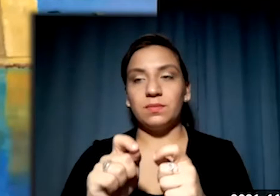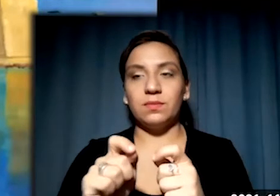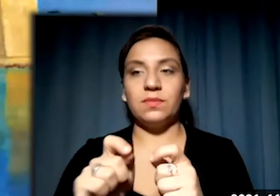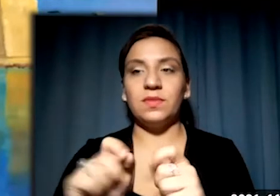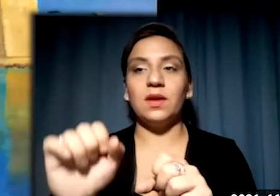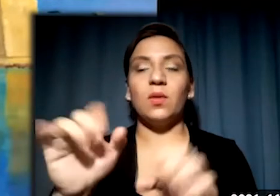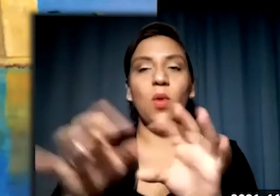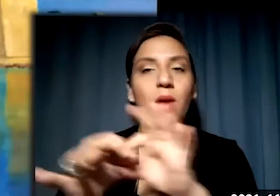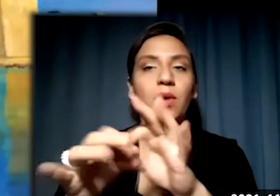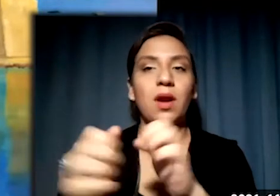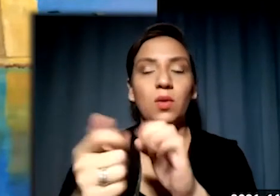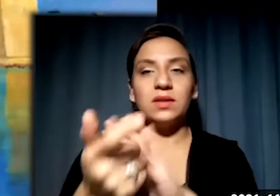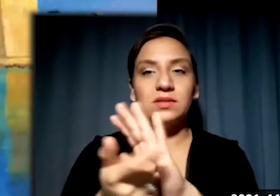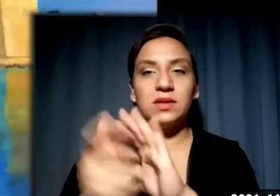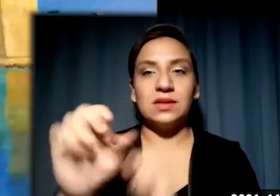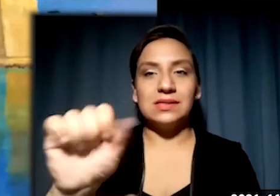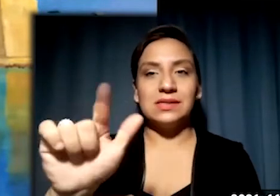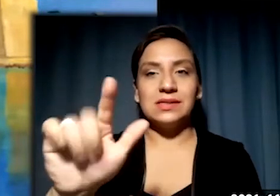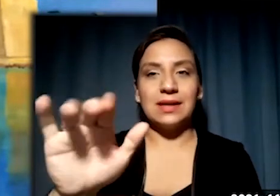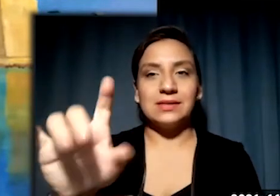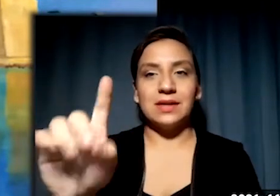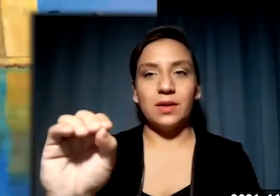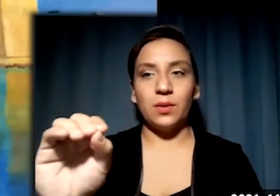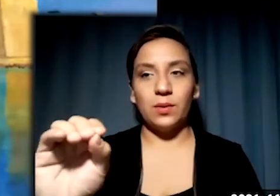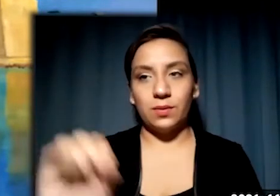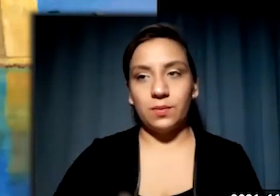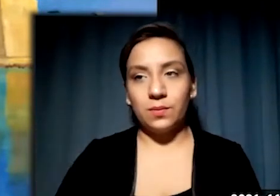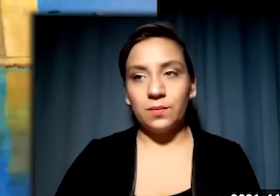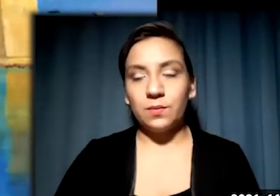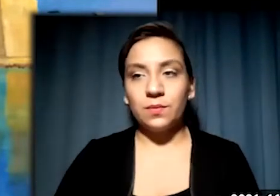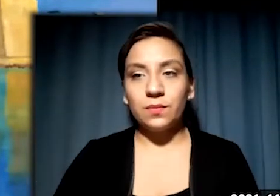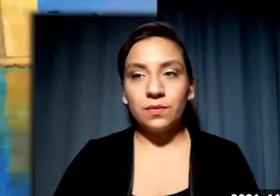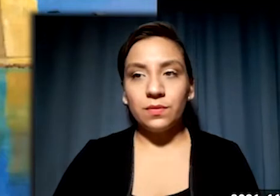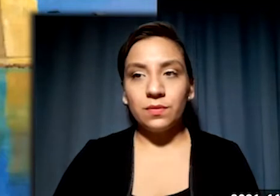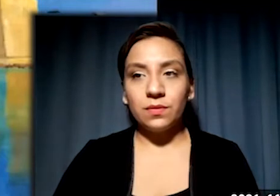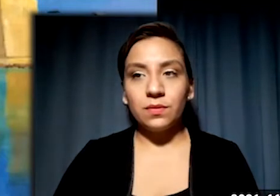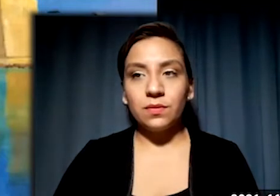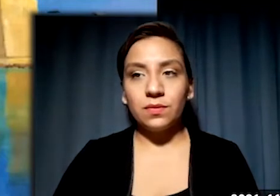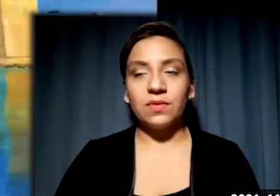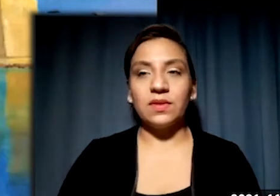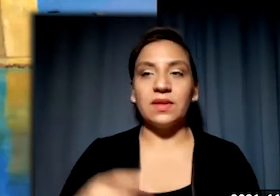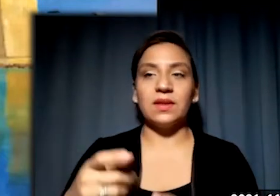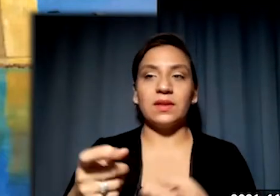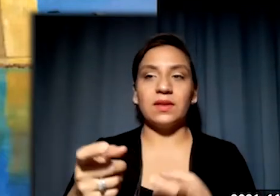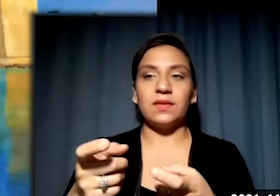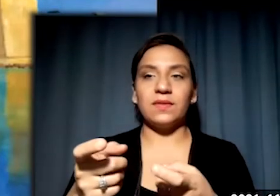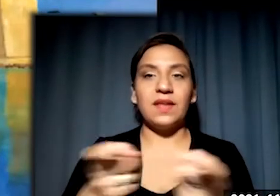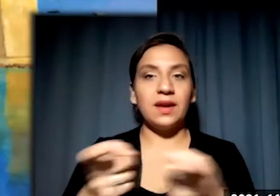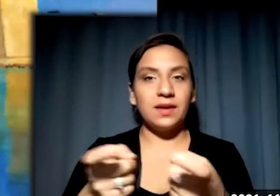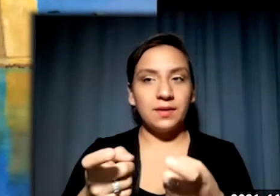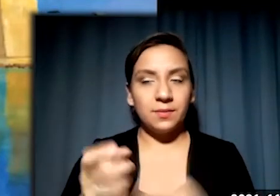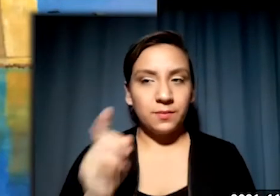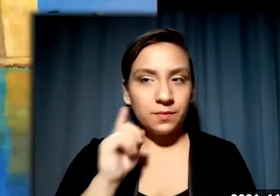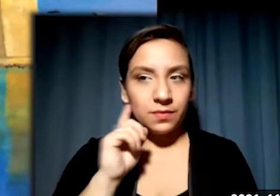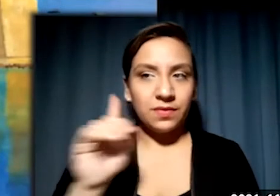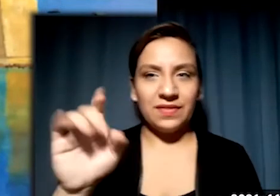collaboration of various art historians who wrote the chapters that will be mentioned and seated before long. It is important to